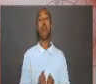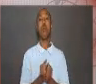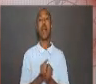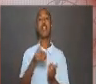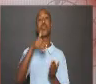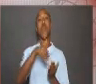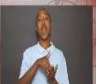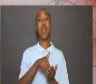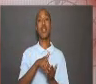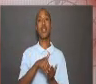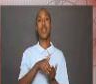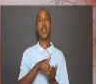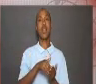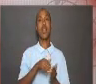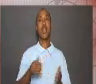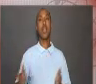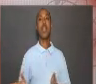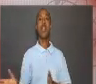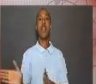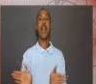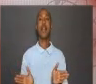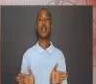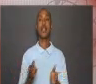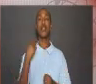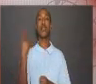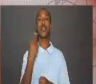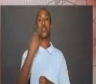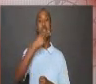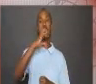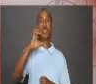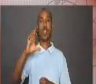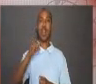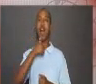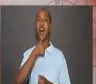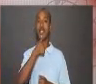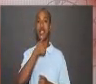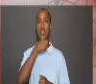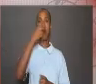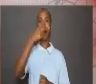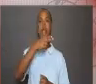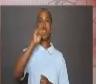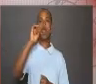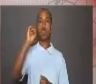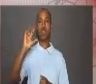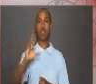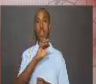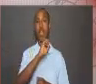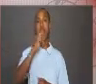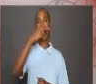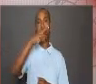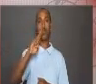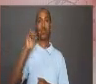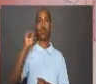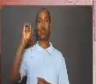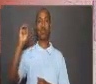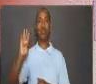well as indirect uses of hydrochloric acid, nitric acid, and sulfuric